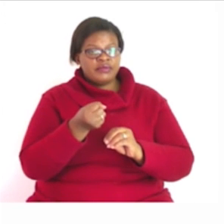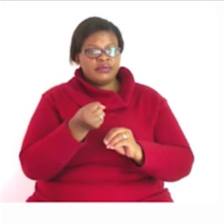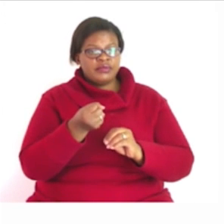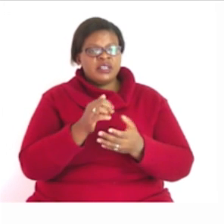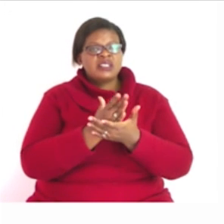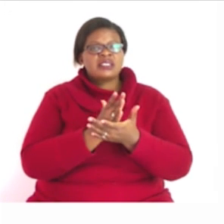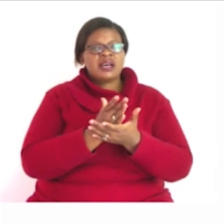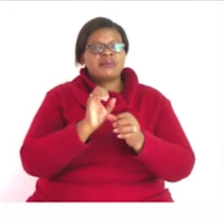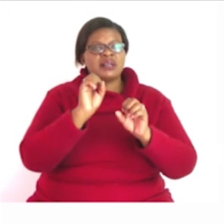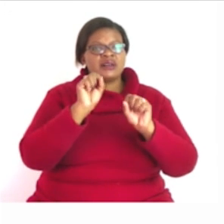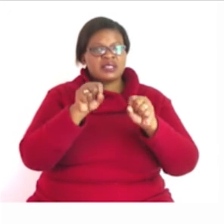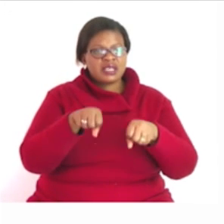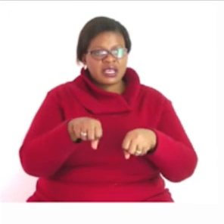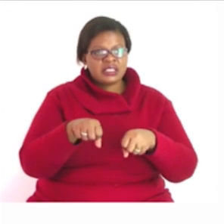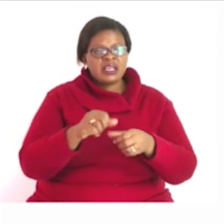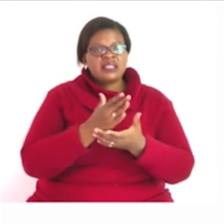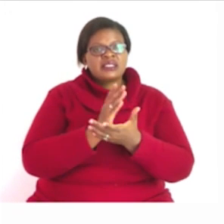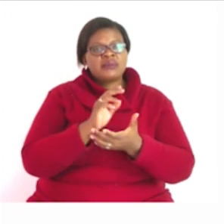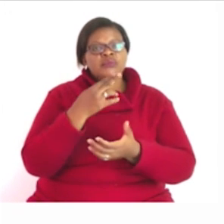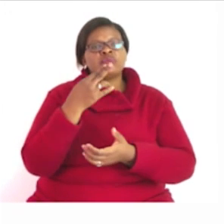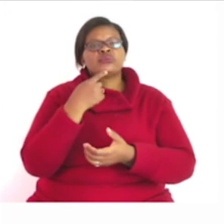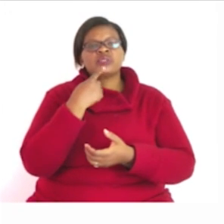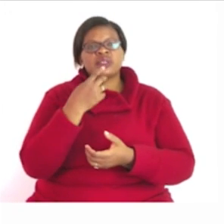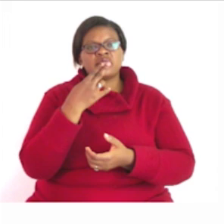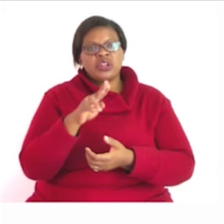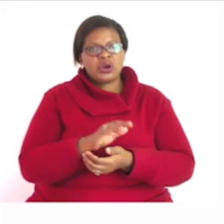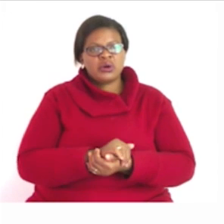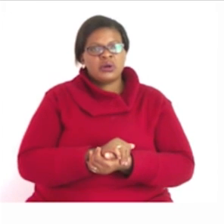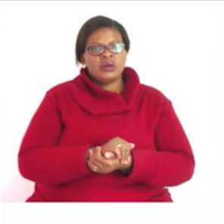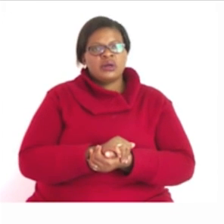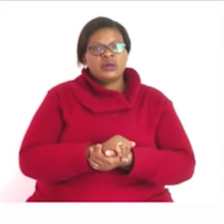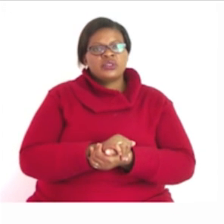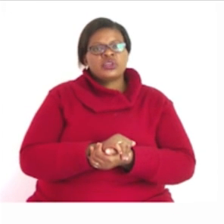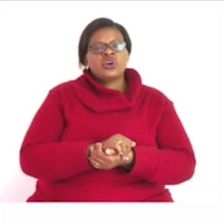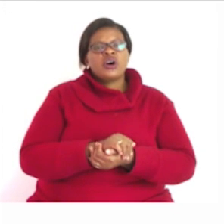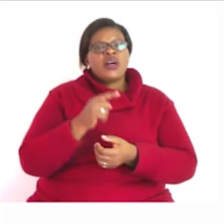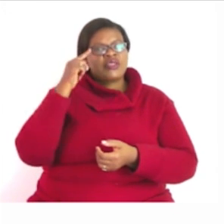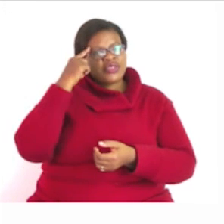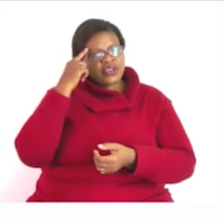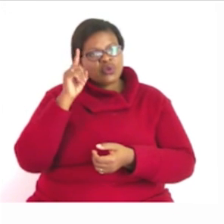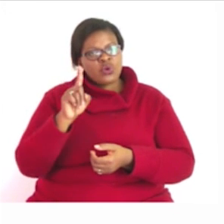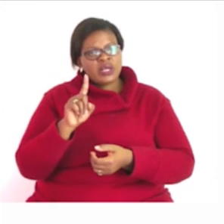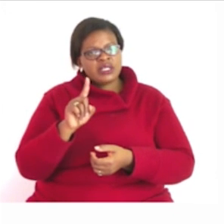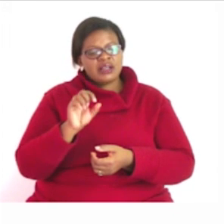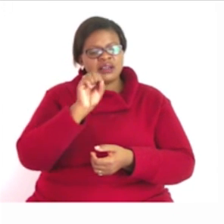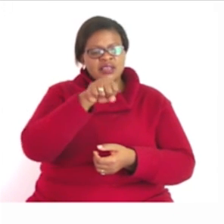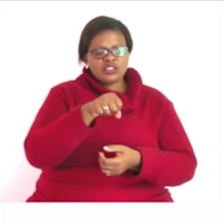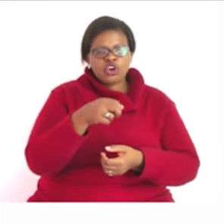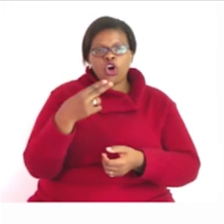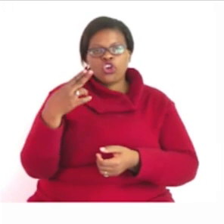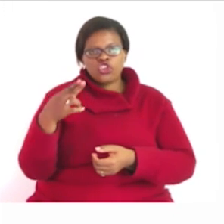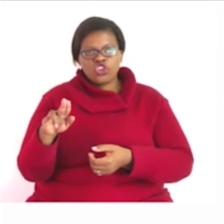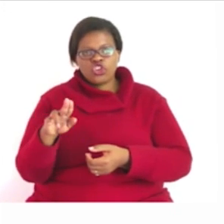say it's a prime number. Some say, no, it's not a prime number. What do you think? And also, once you